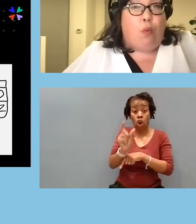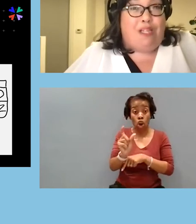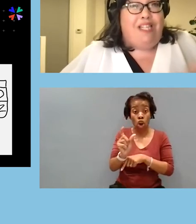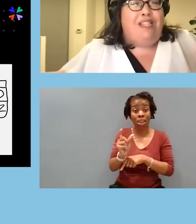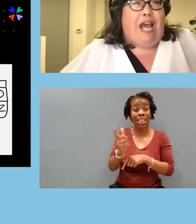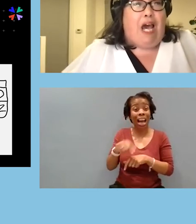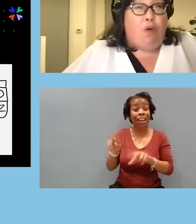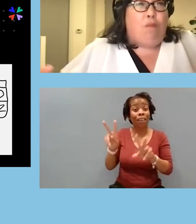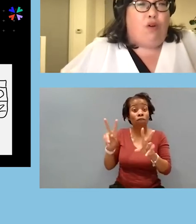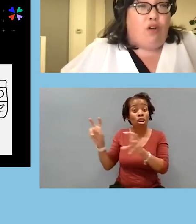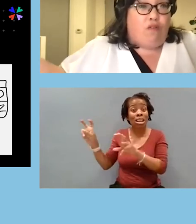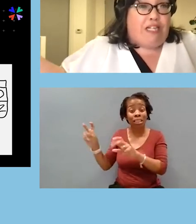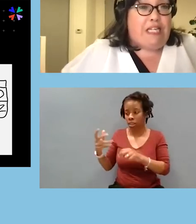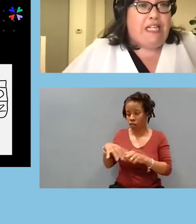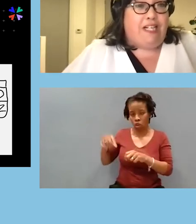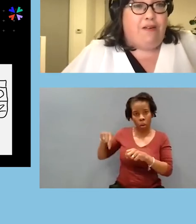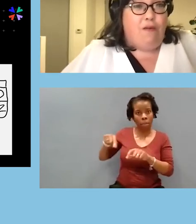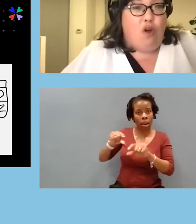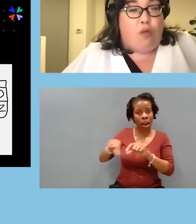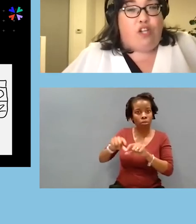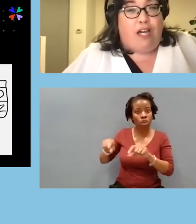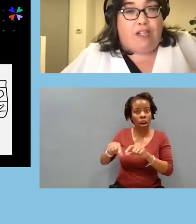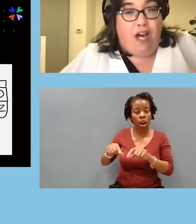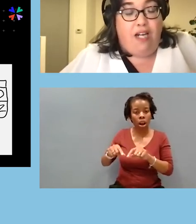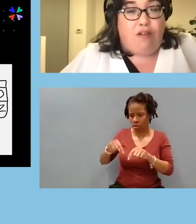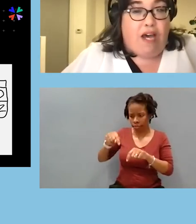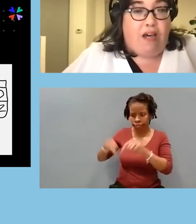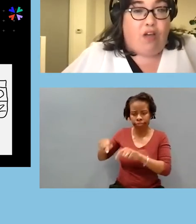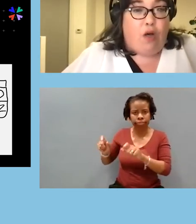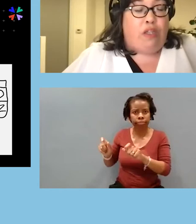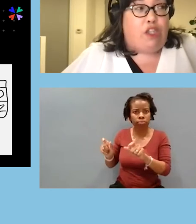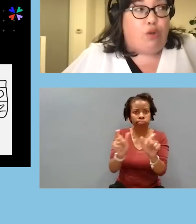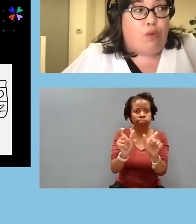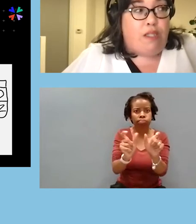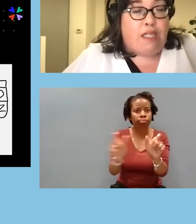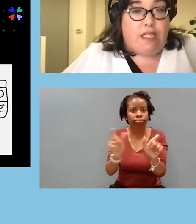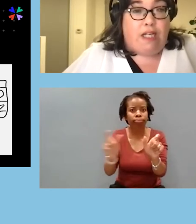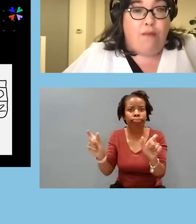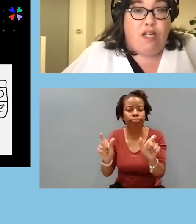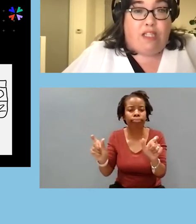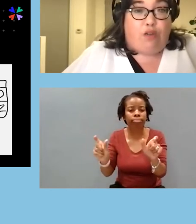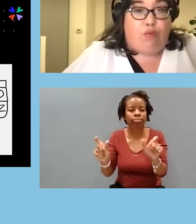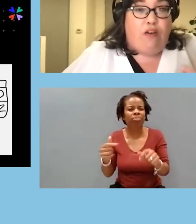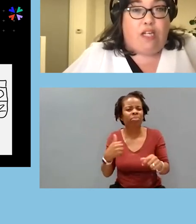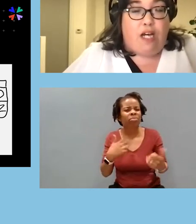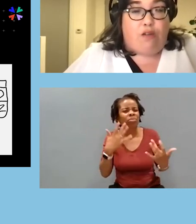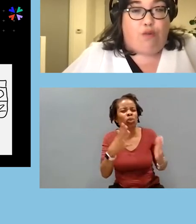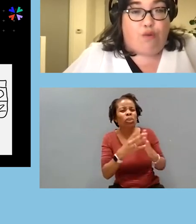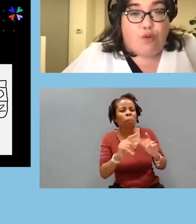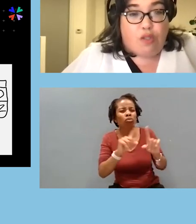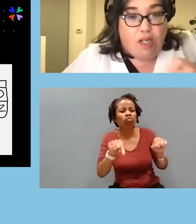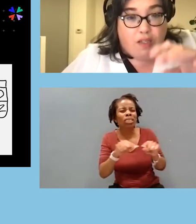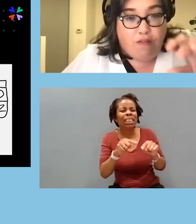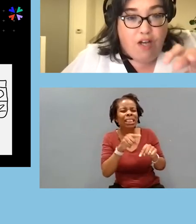temporality within the output of keying, which I kind of have on the screen here, this very kind